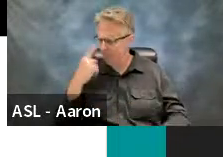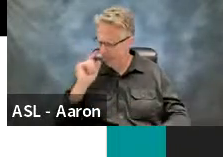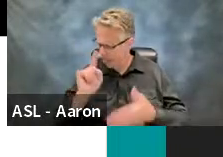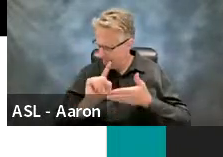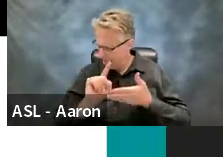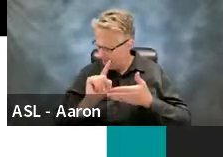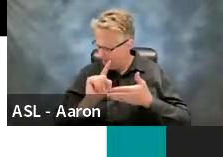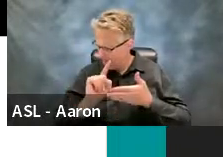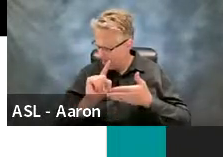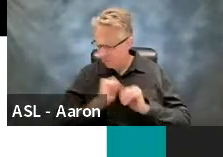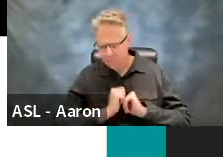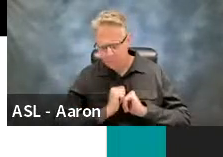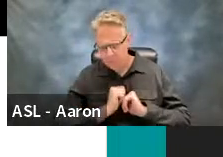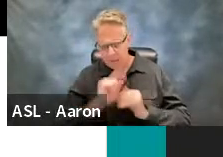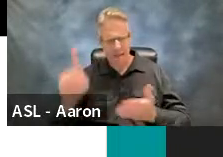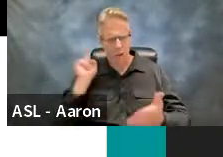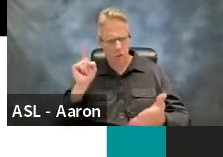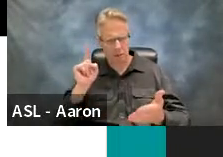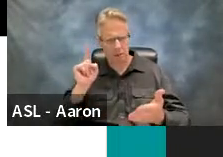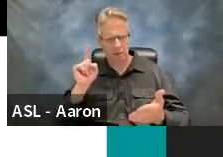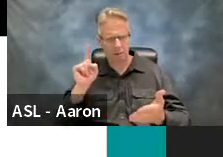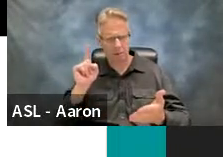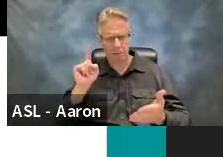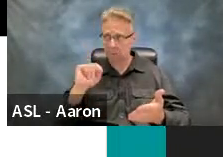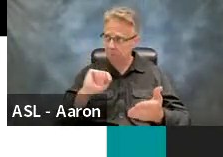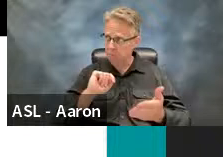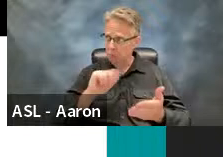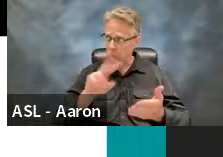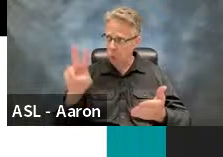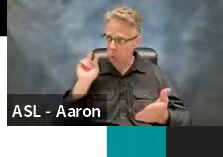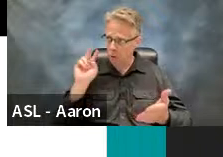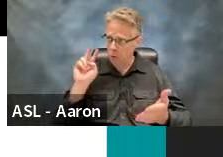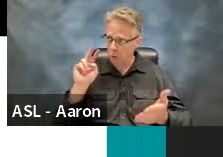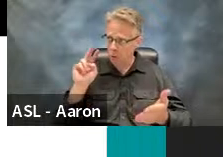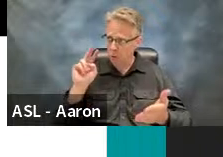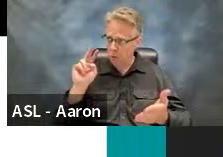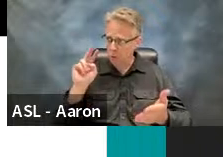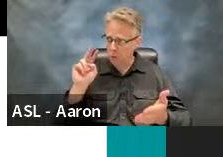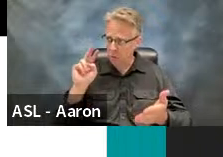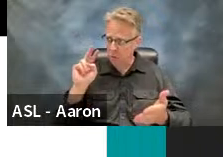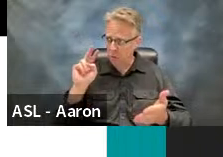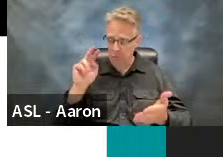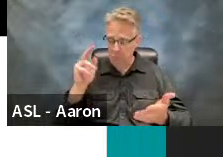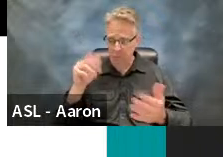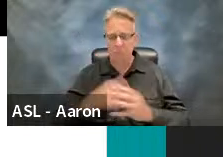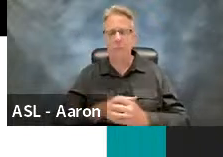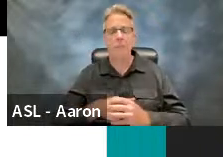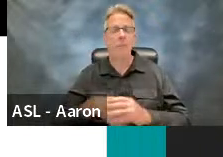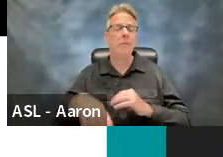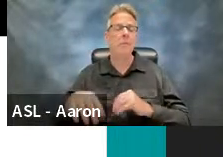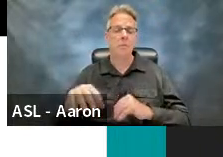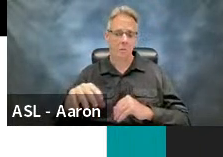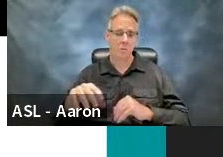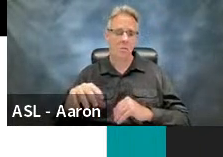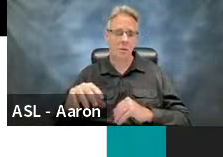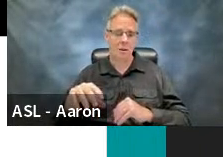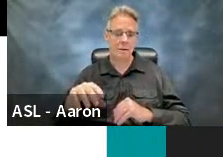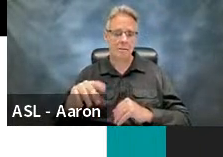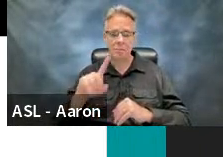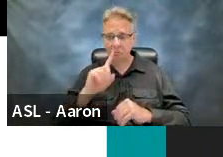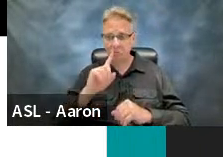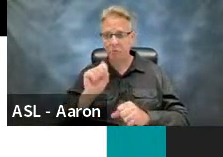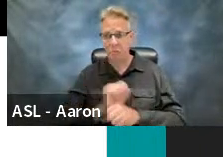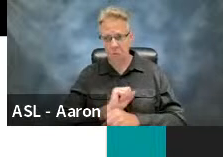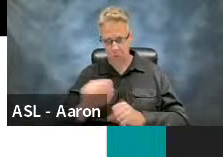week, or it might have been week before last. So we are